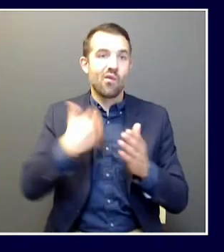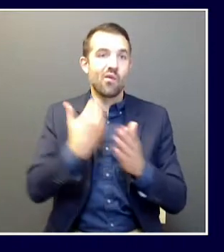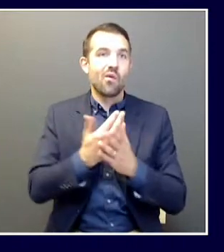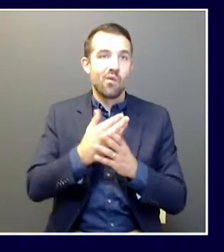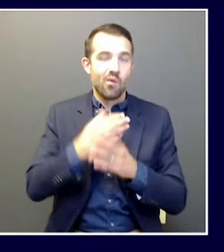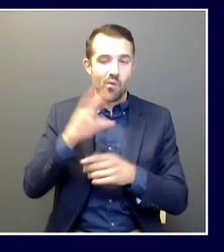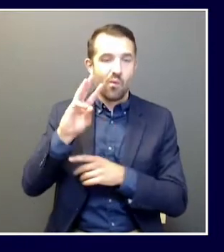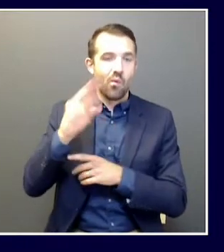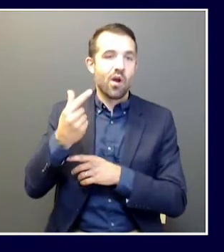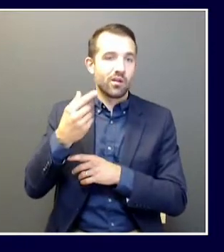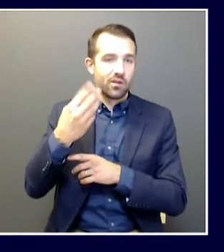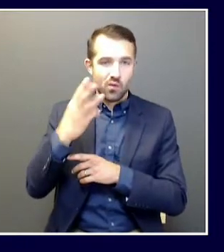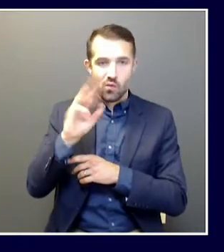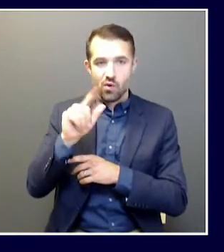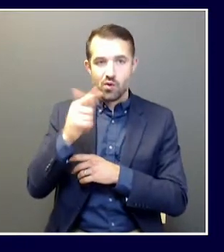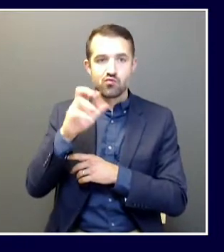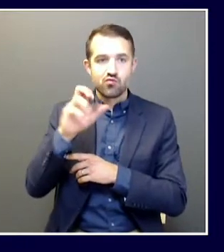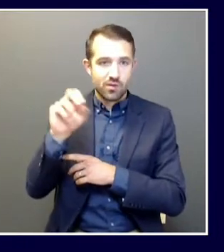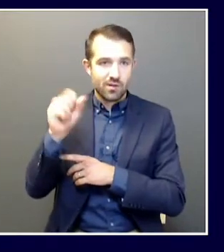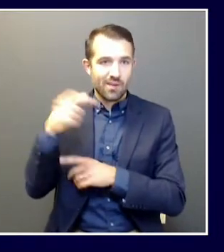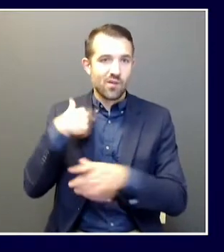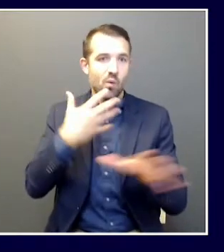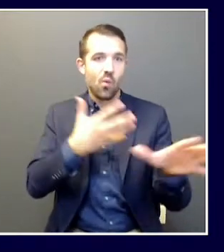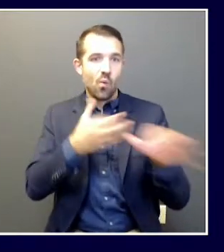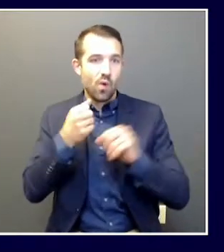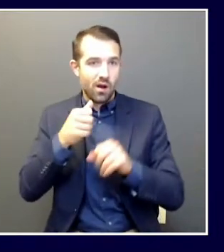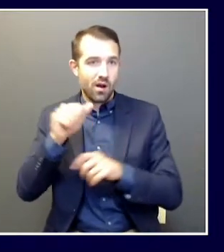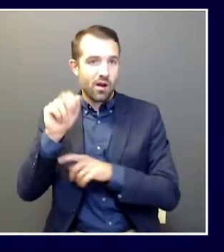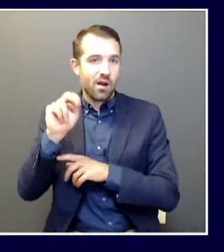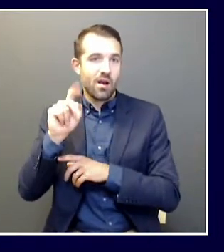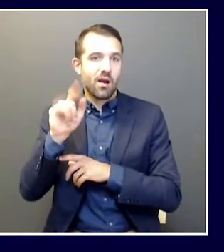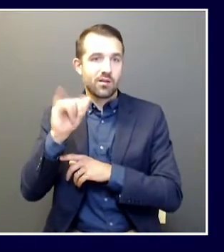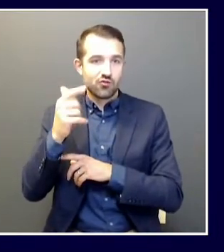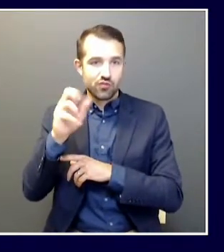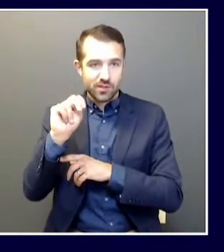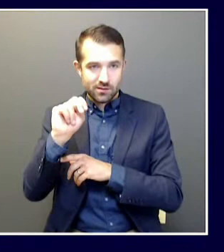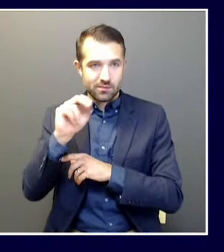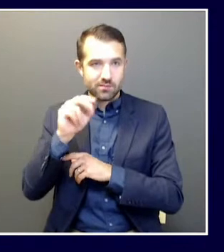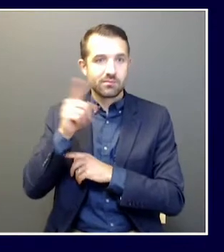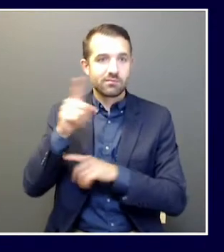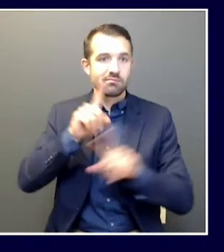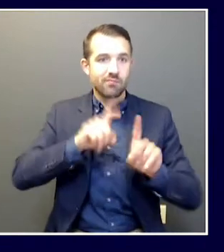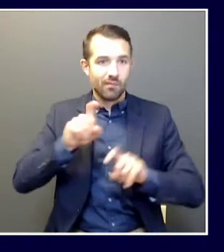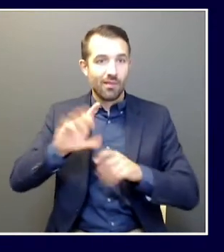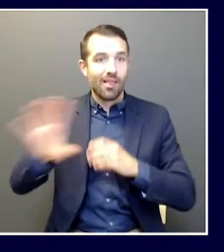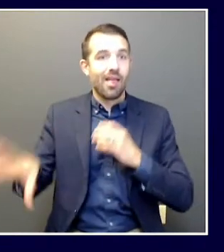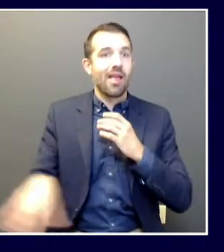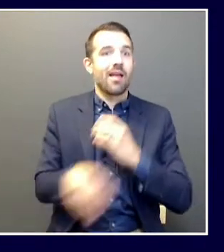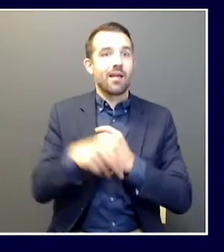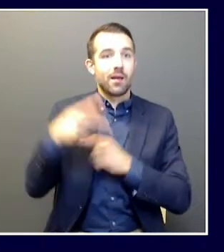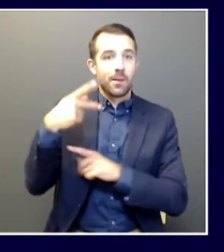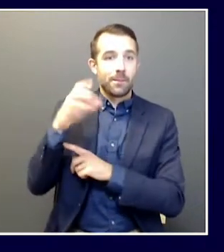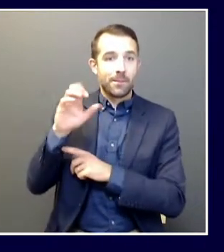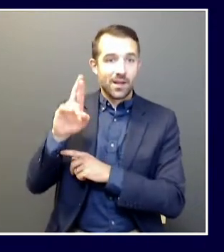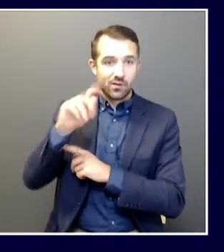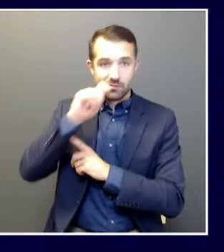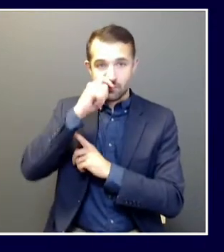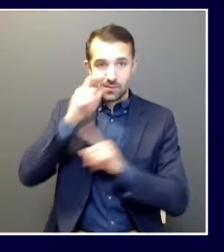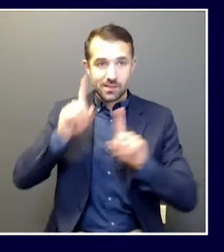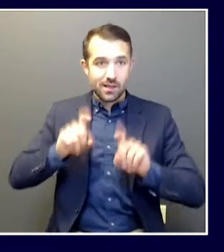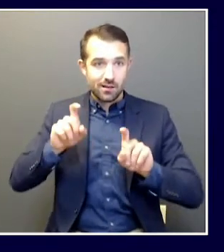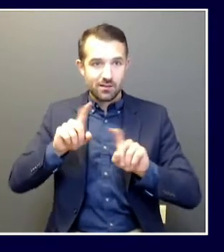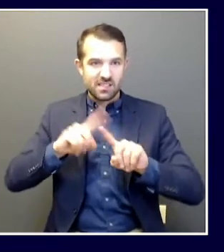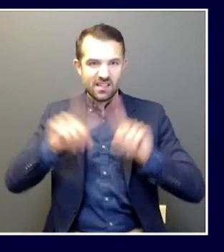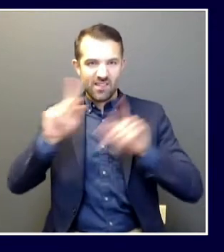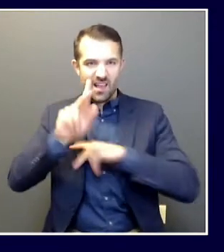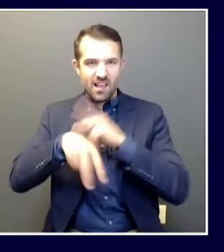rapid antigen test by NextNow, we did add PCR testing, which is a different type of testing. So agree that it is not